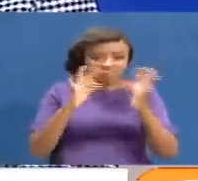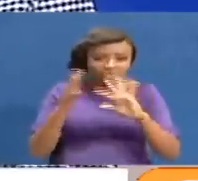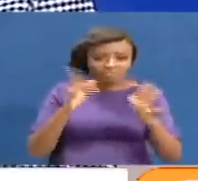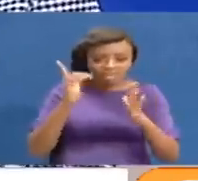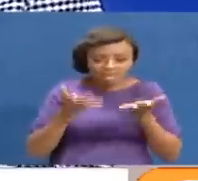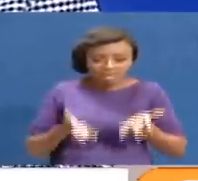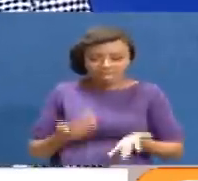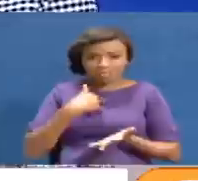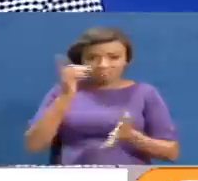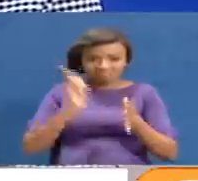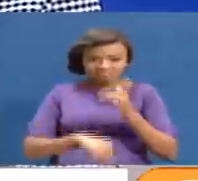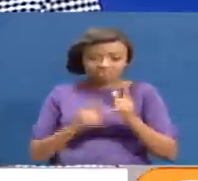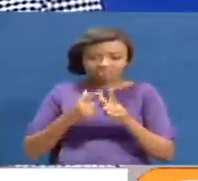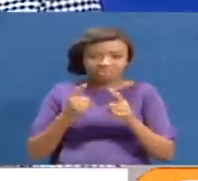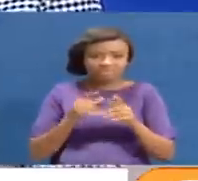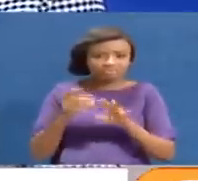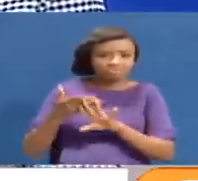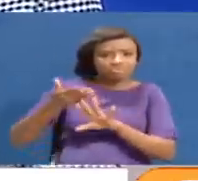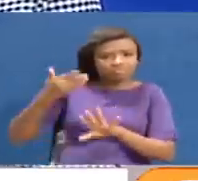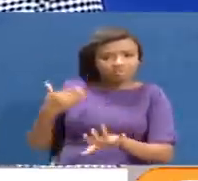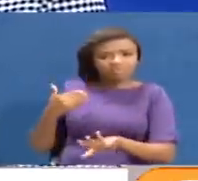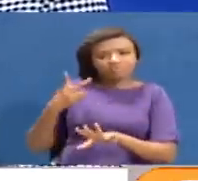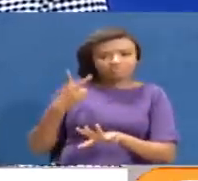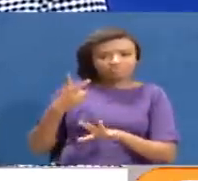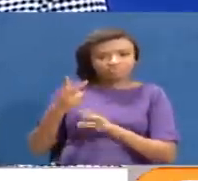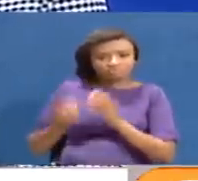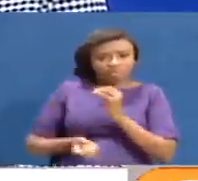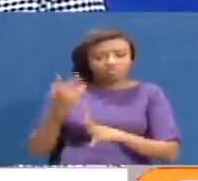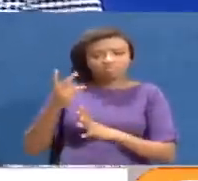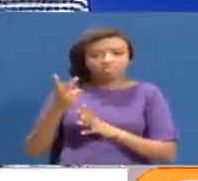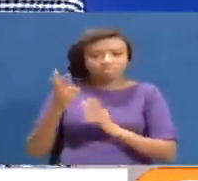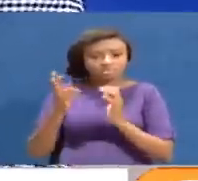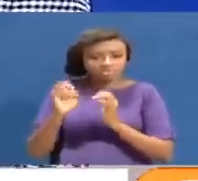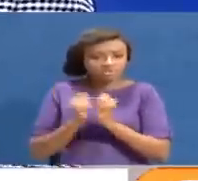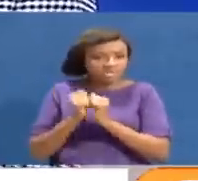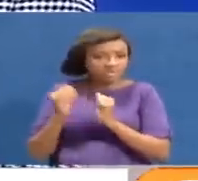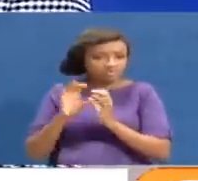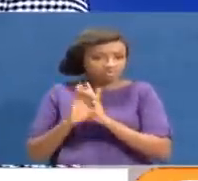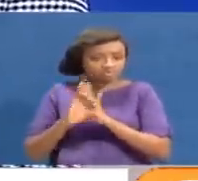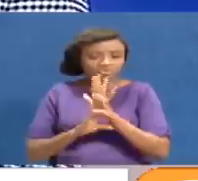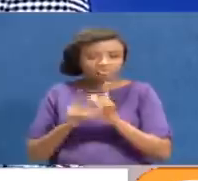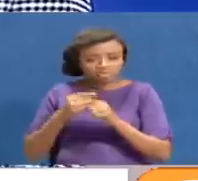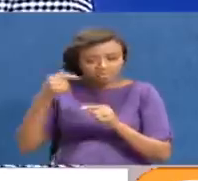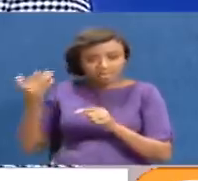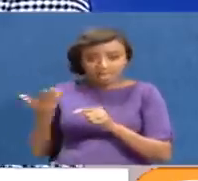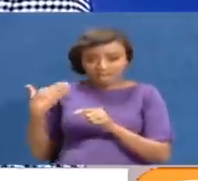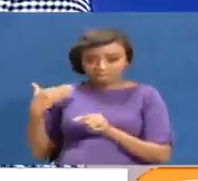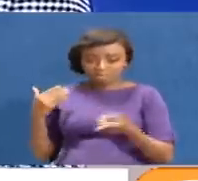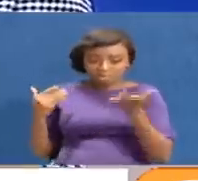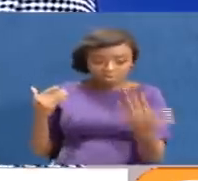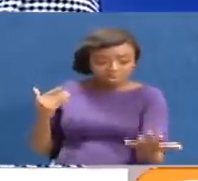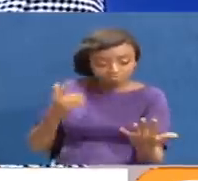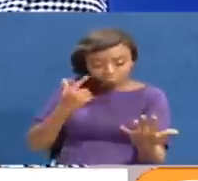had before 2013 mm-hmm. or before we adopted the 2010, you will see a total difference. Okay. It was very